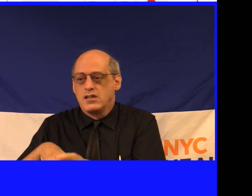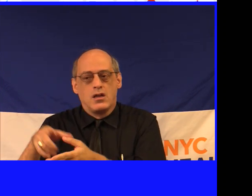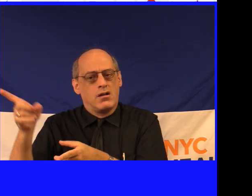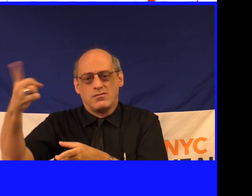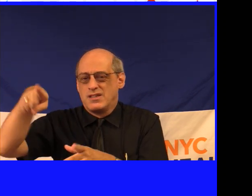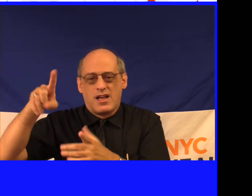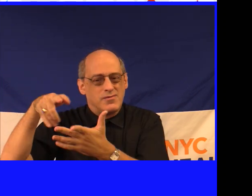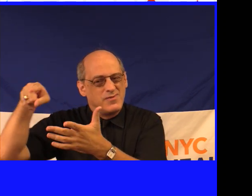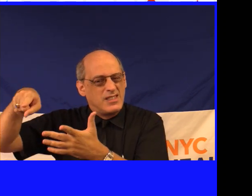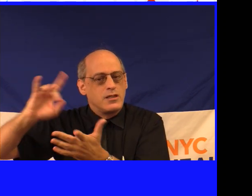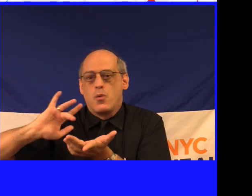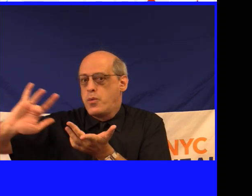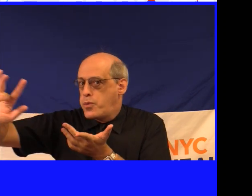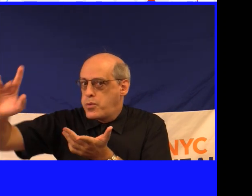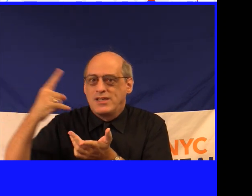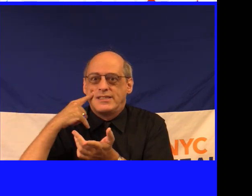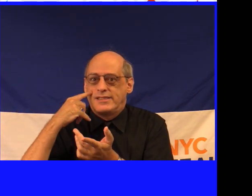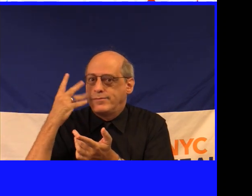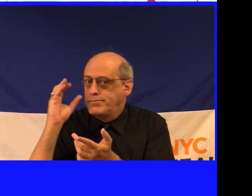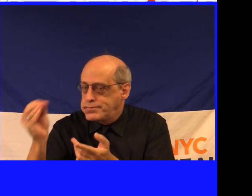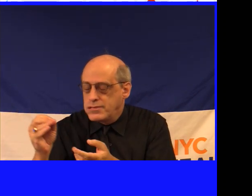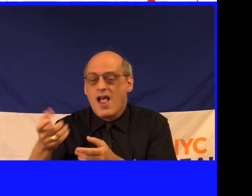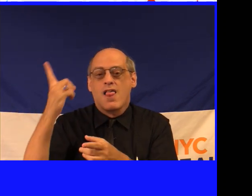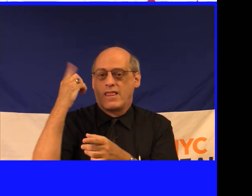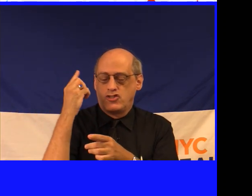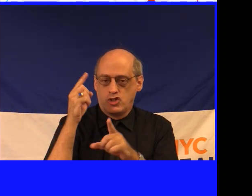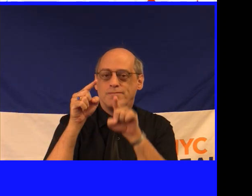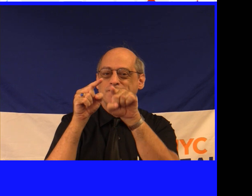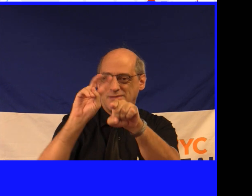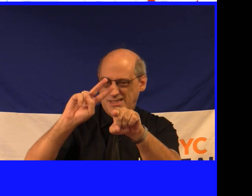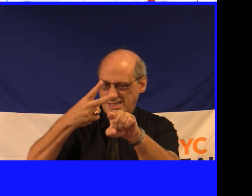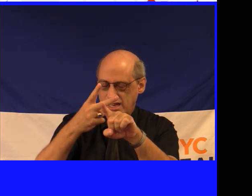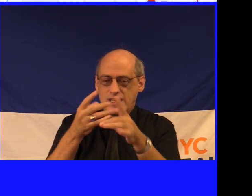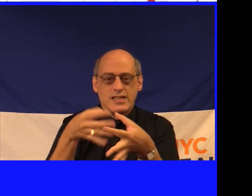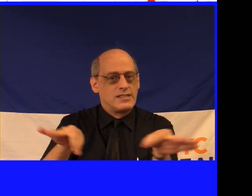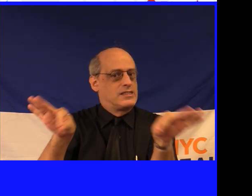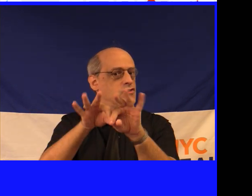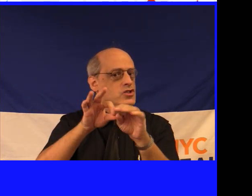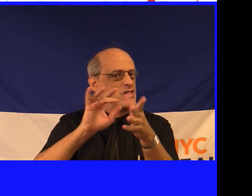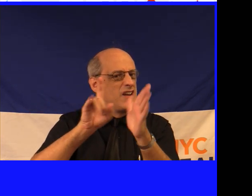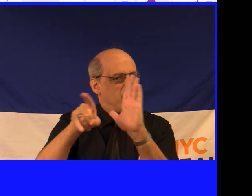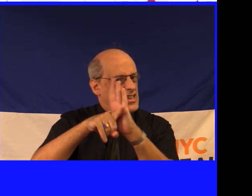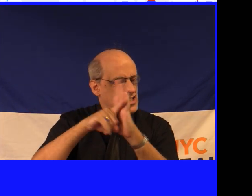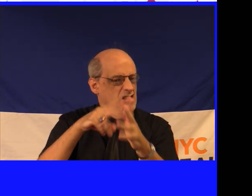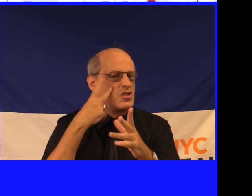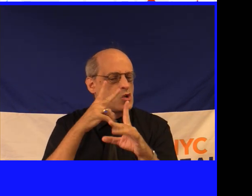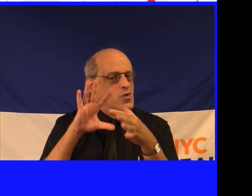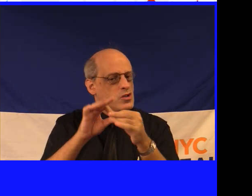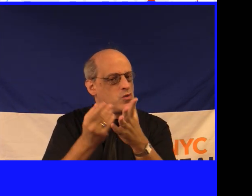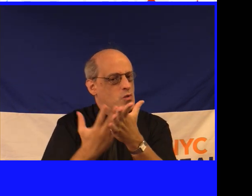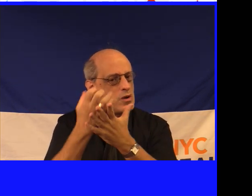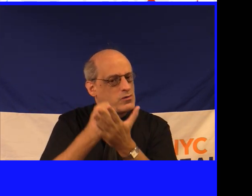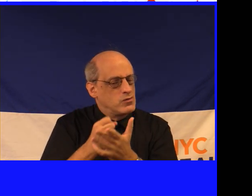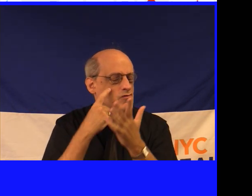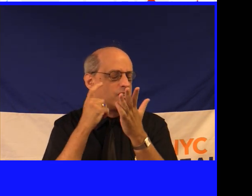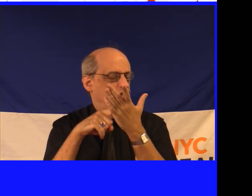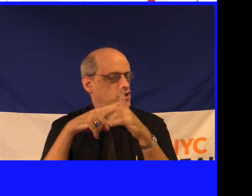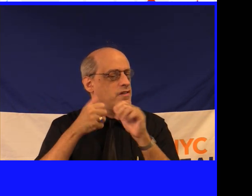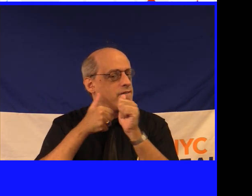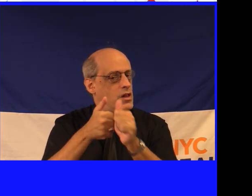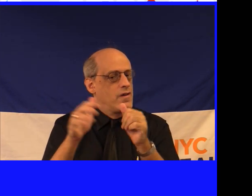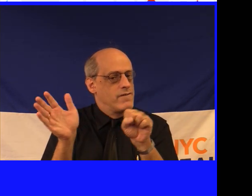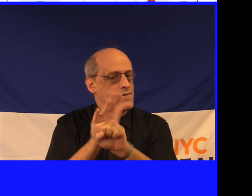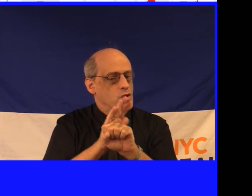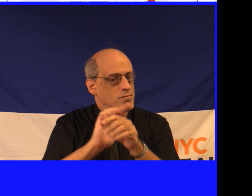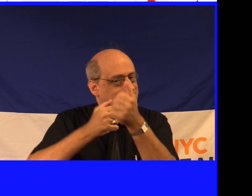material weaknesses. Last year, we had a significant deficiency in the areas of grants as it relates to the revenue recognition and following the accrual basis of